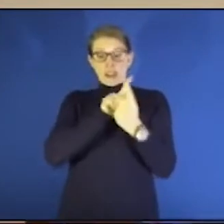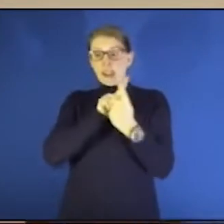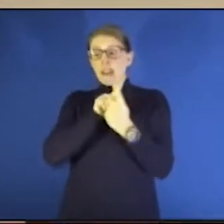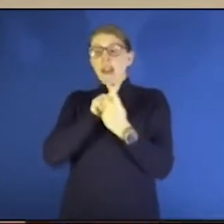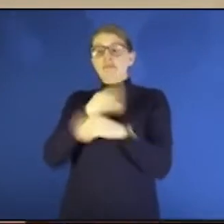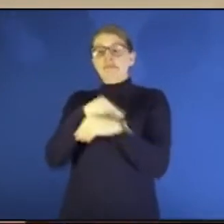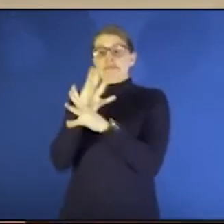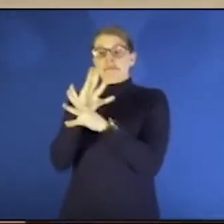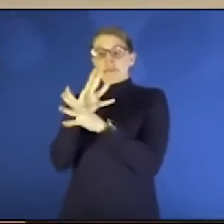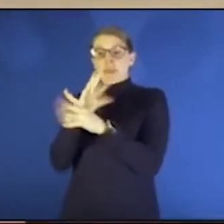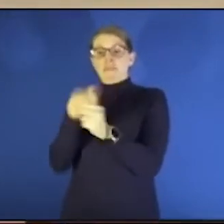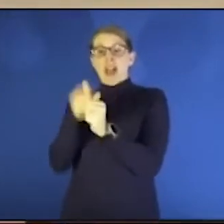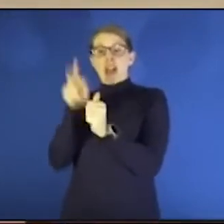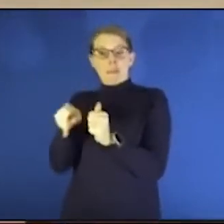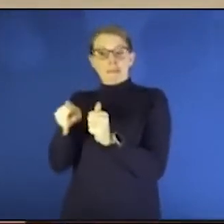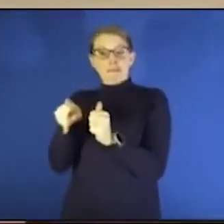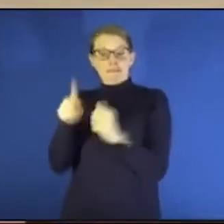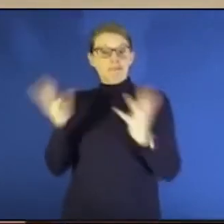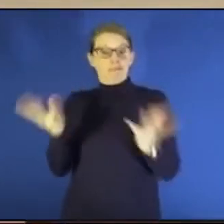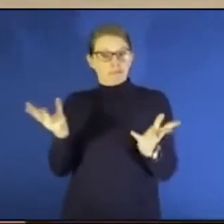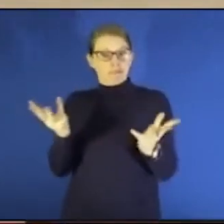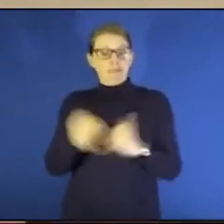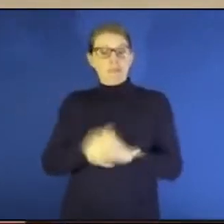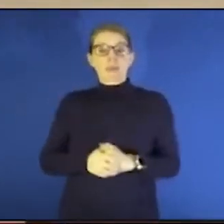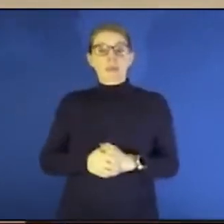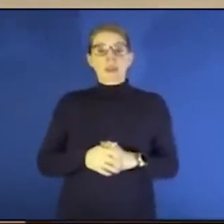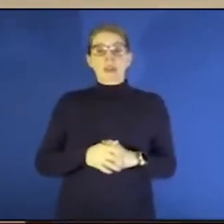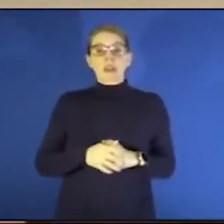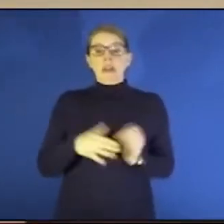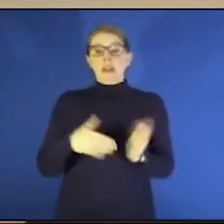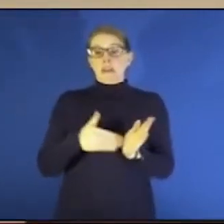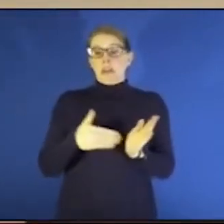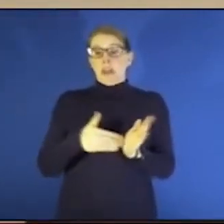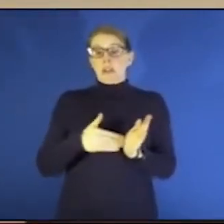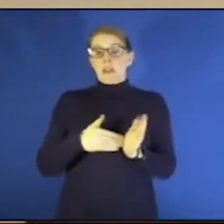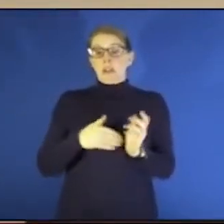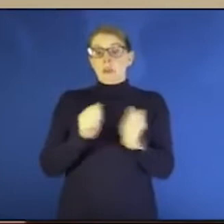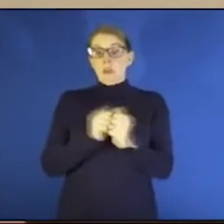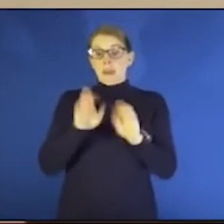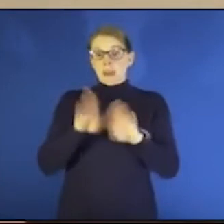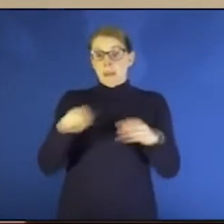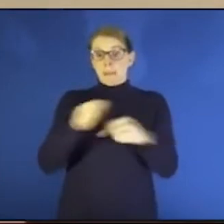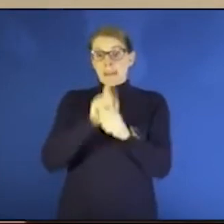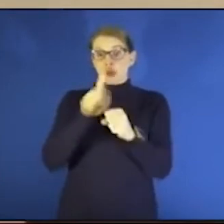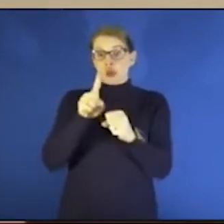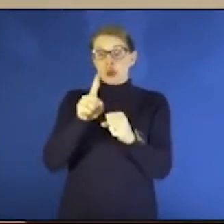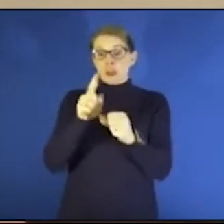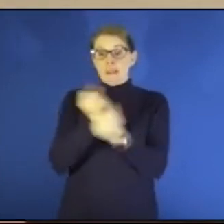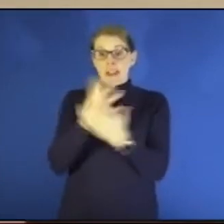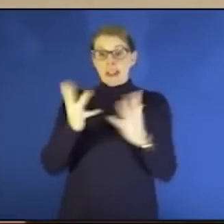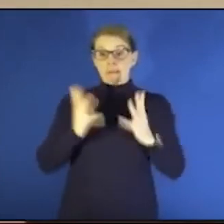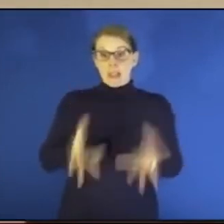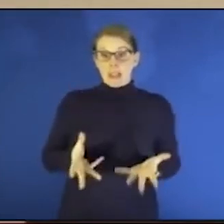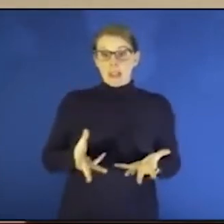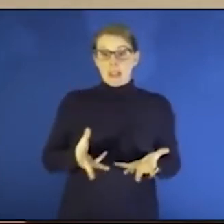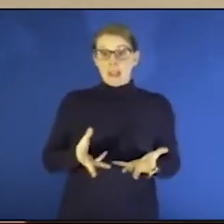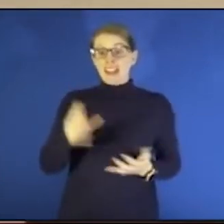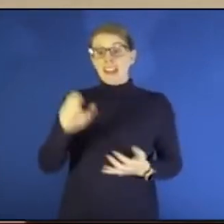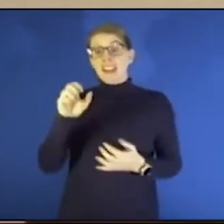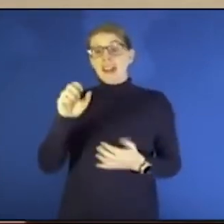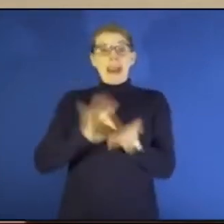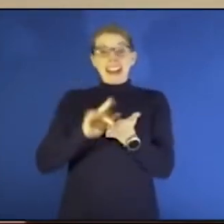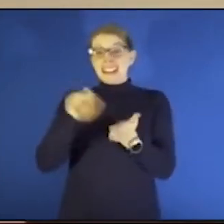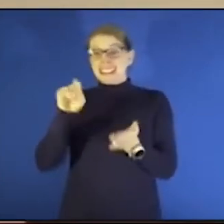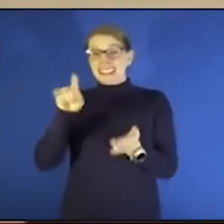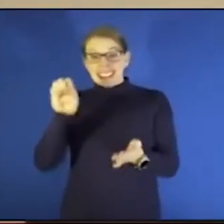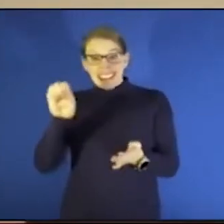as well. There are some things we need to do as physicians physically with the child to make sure that things are okay. certain medications can have side effects, which can be need to